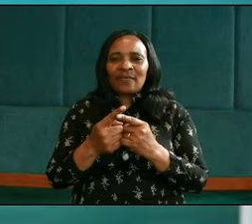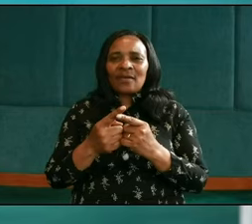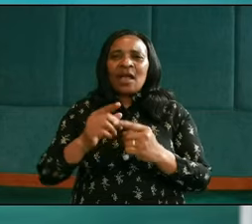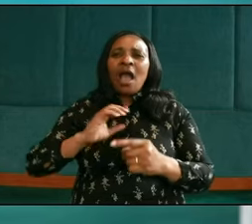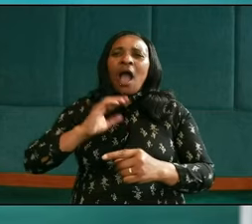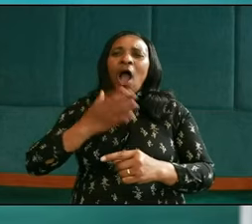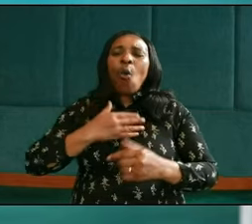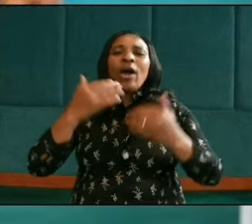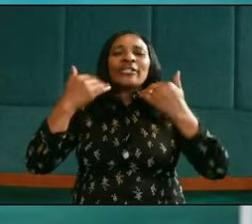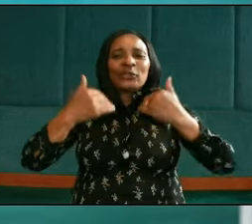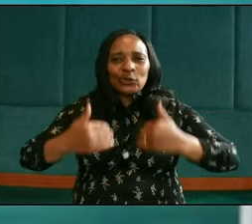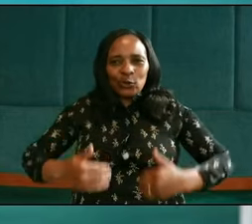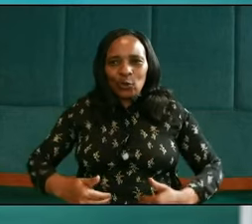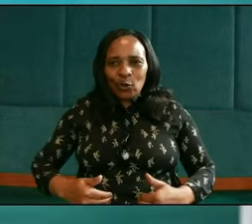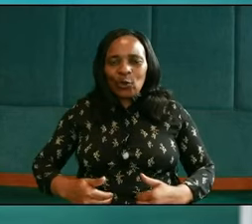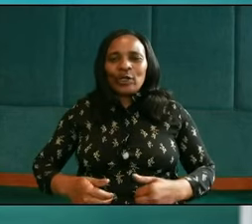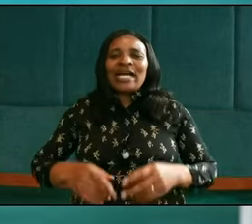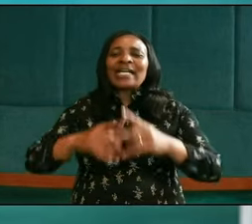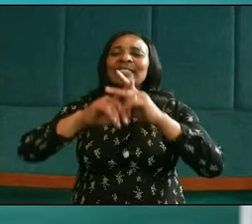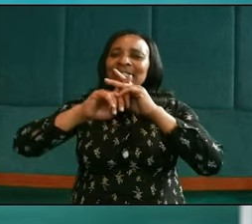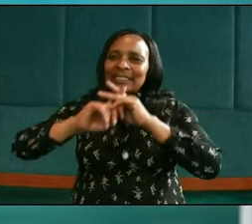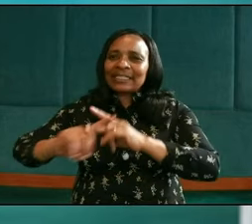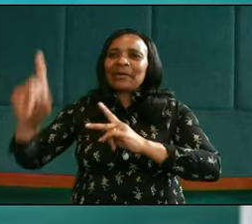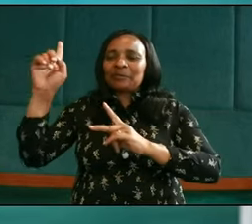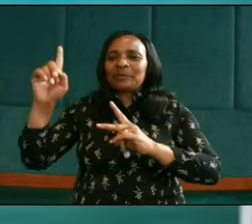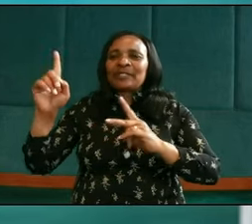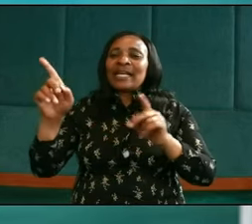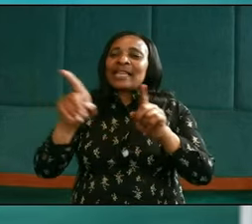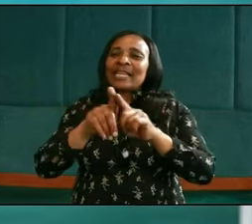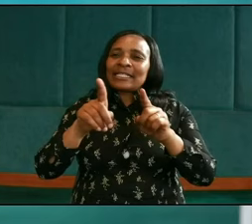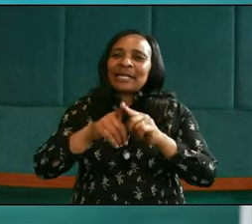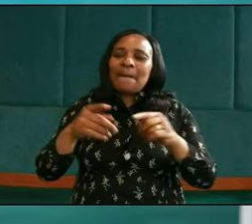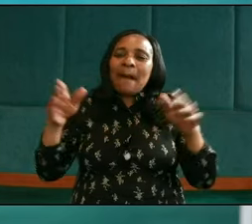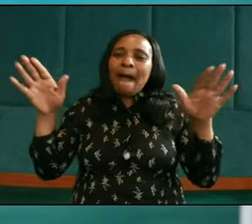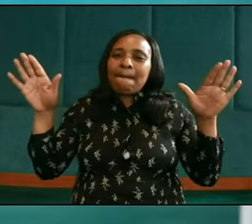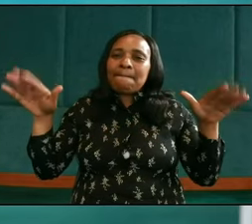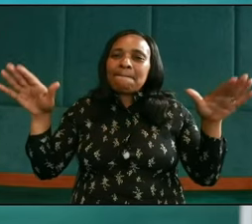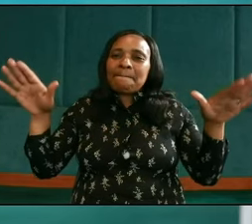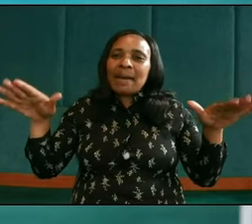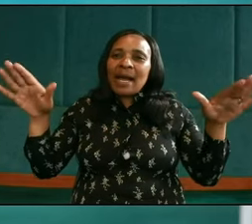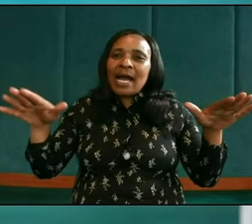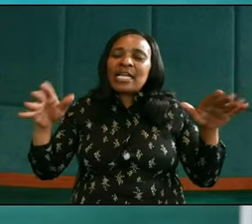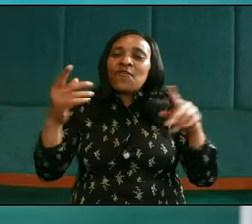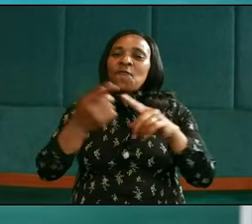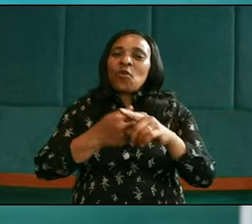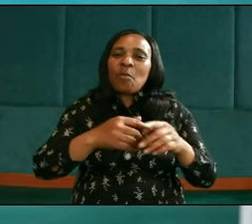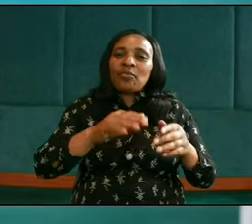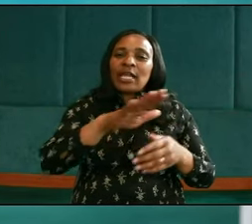our soul has escaped as a bird from the snare